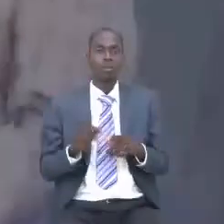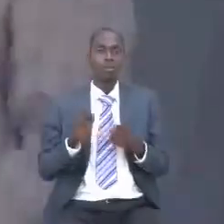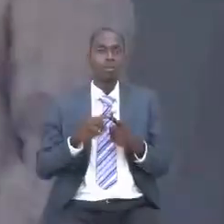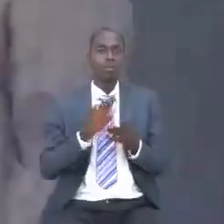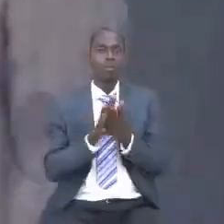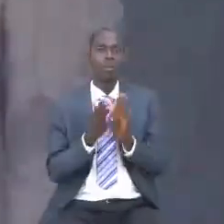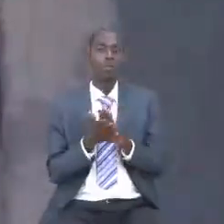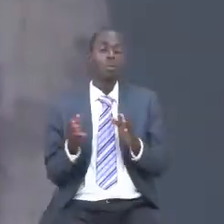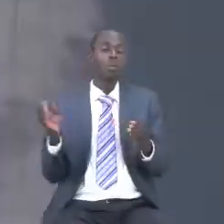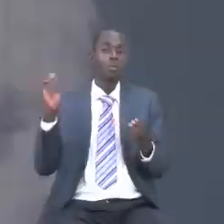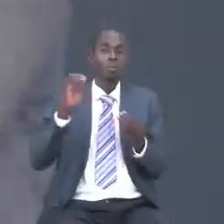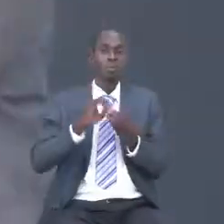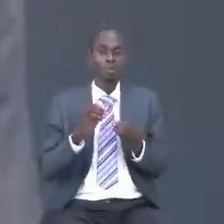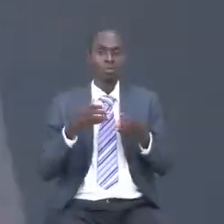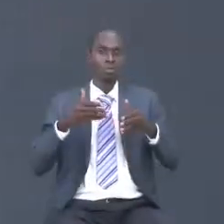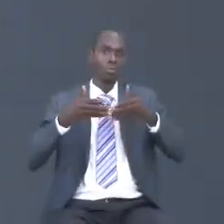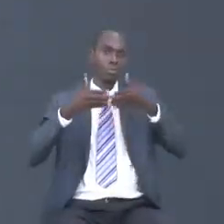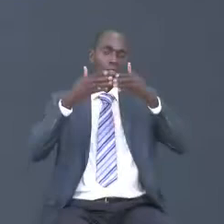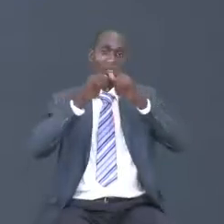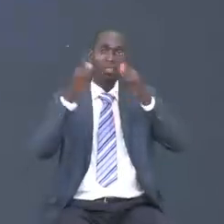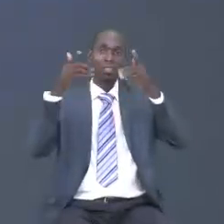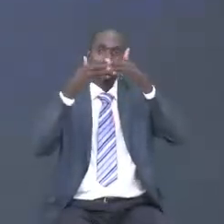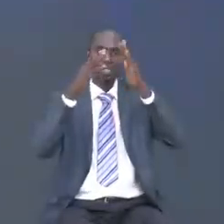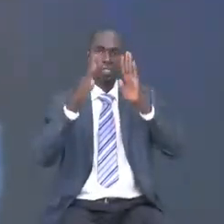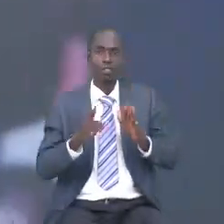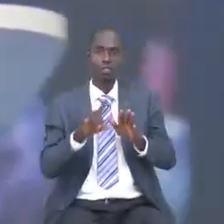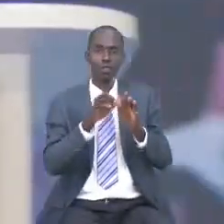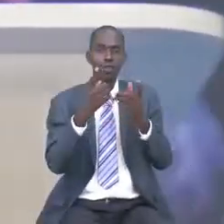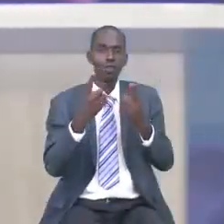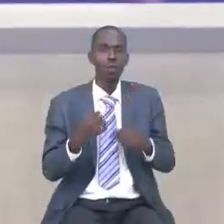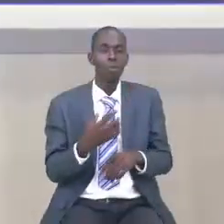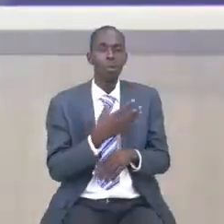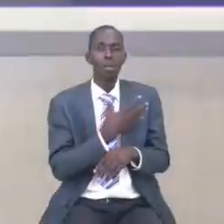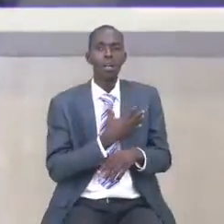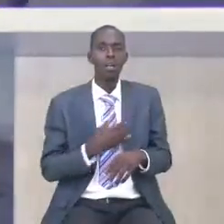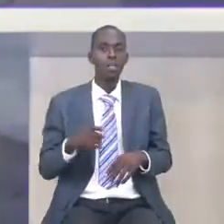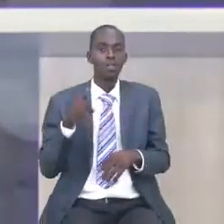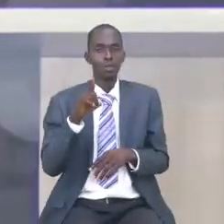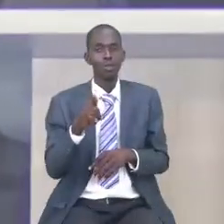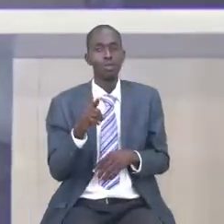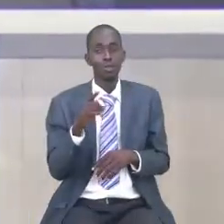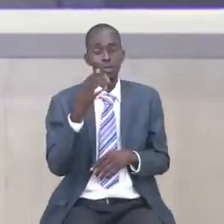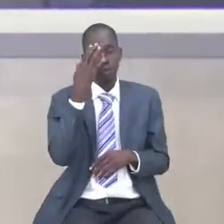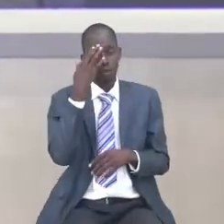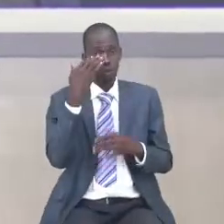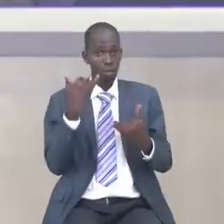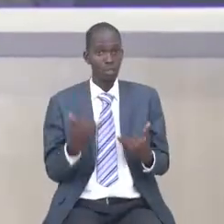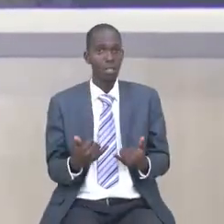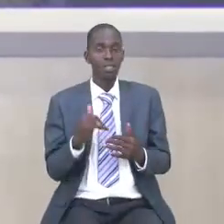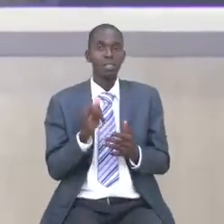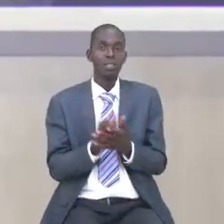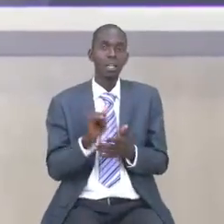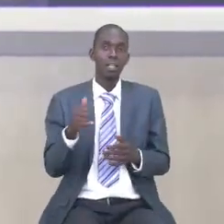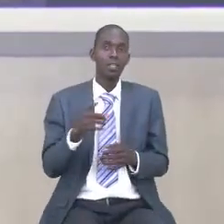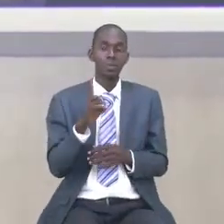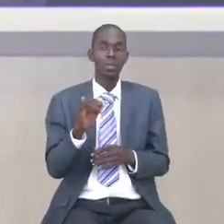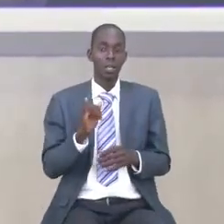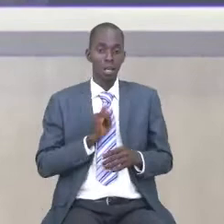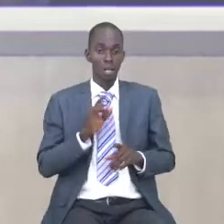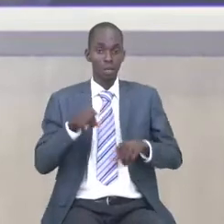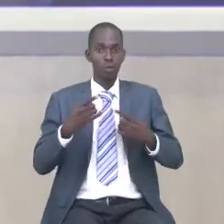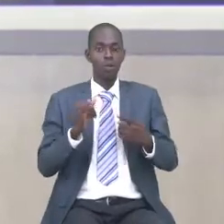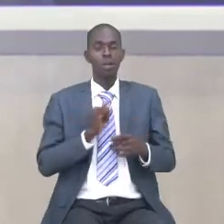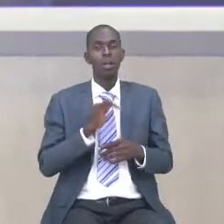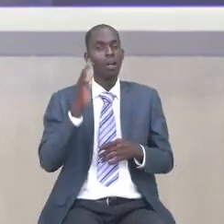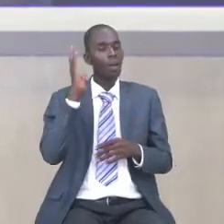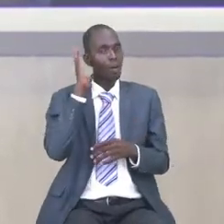Extraordinary pace setter. You come and you know now, anywhere I go, I will set the